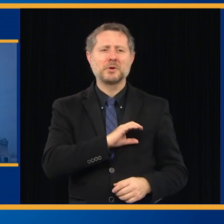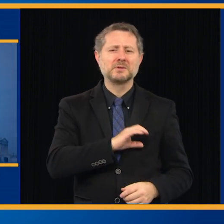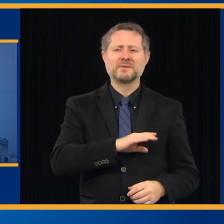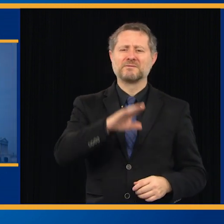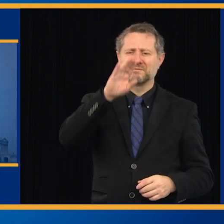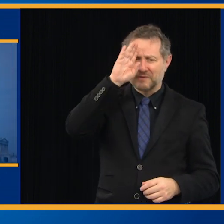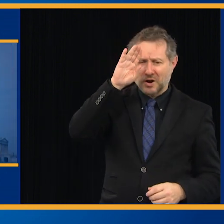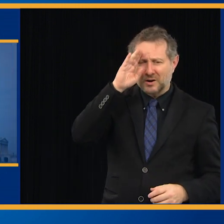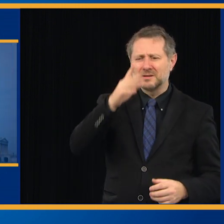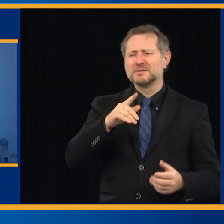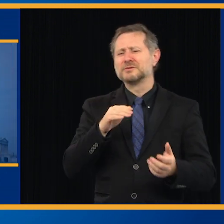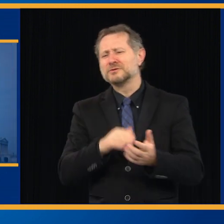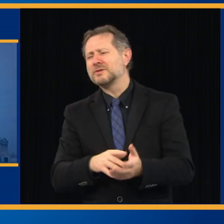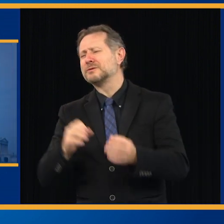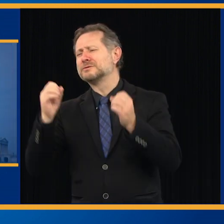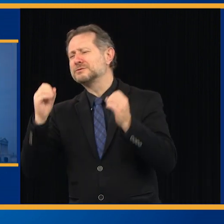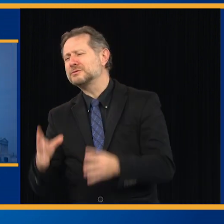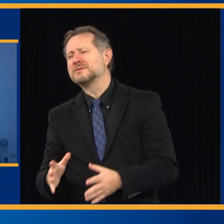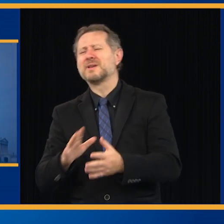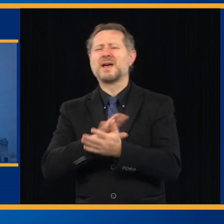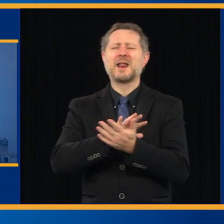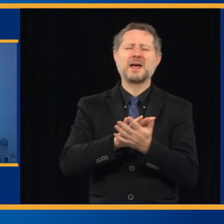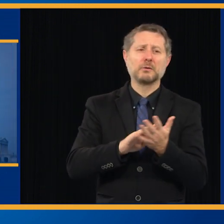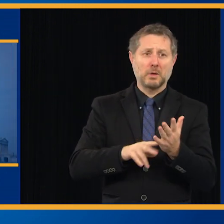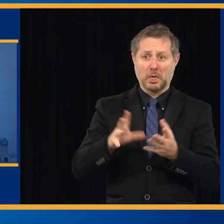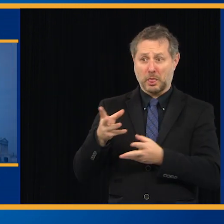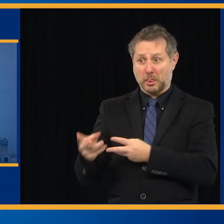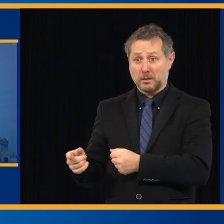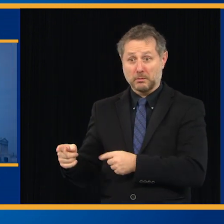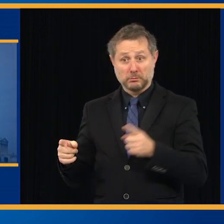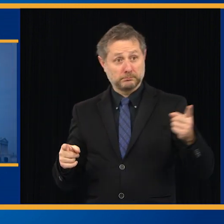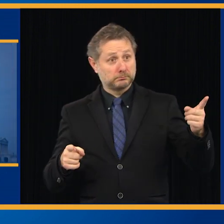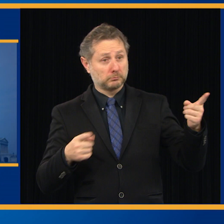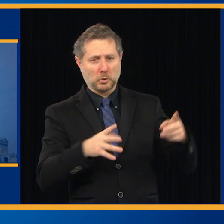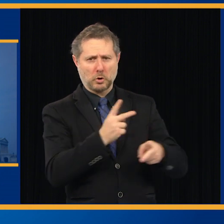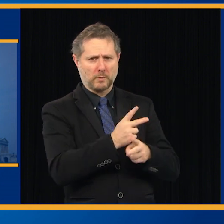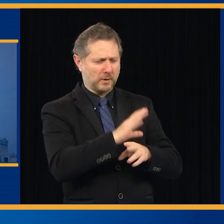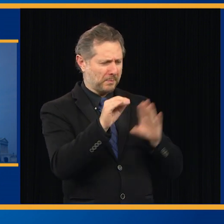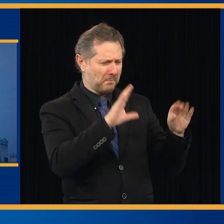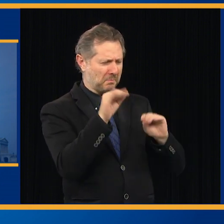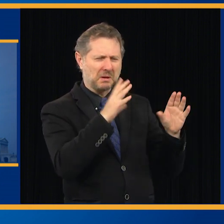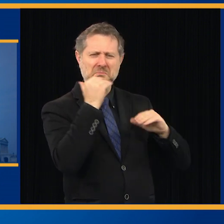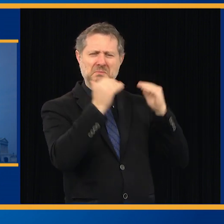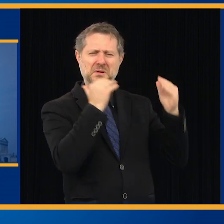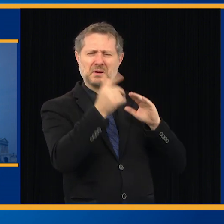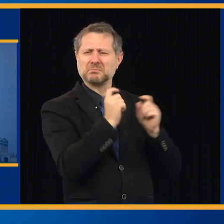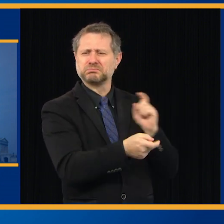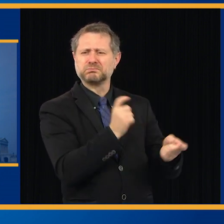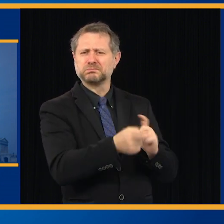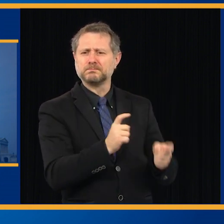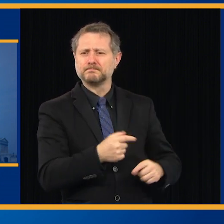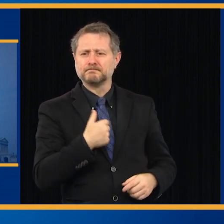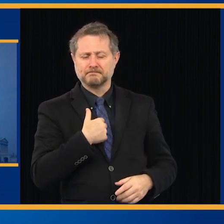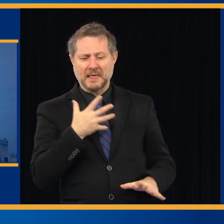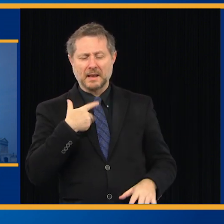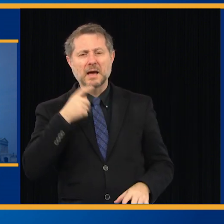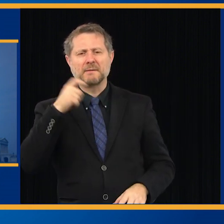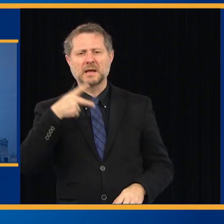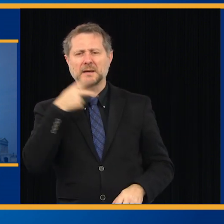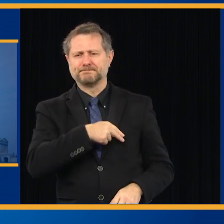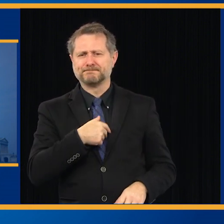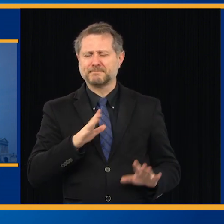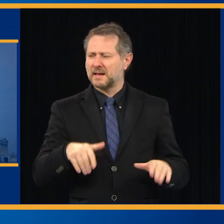banks. You took care of corporate America, and I don't even want to go through that, but now you're